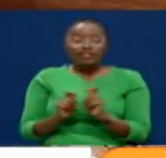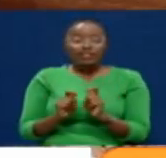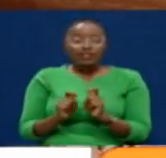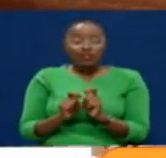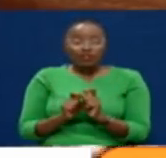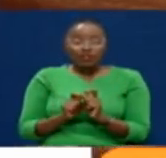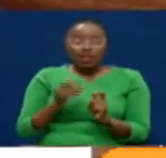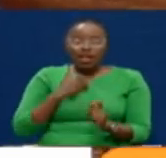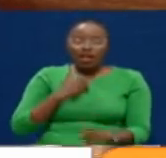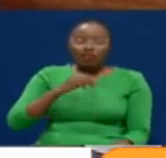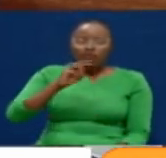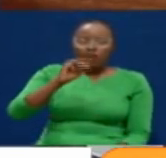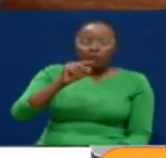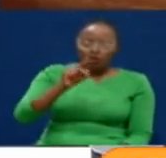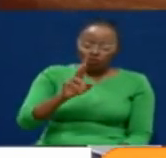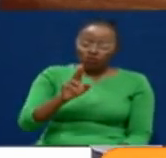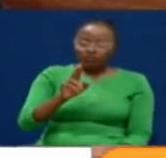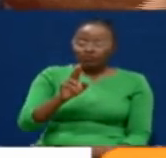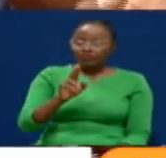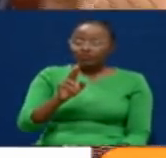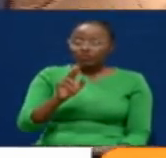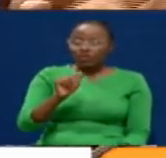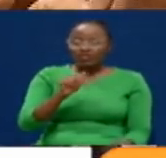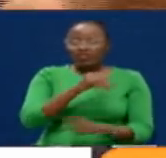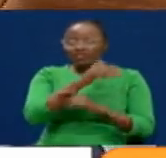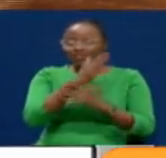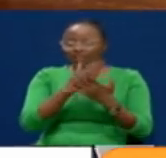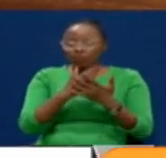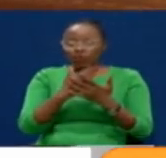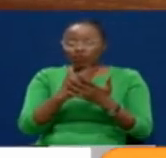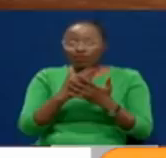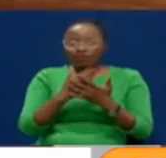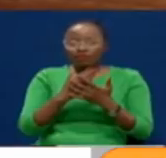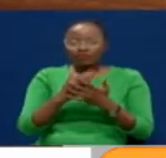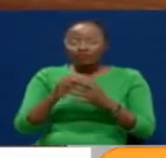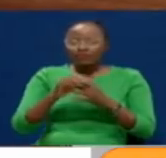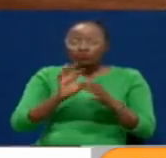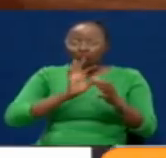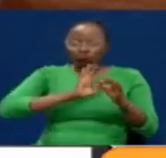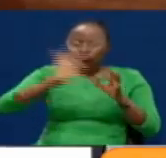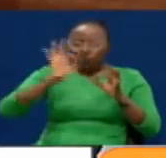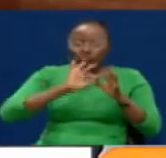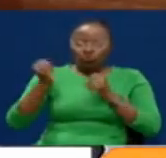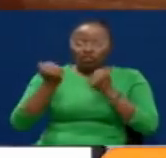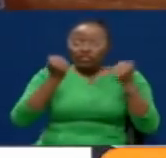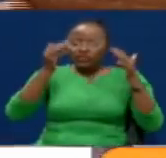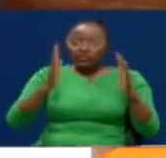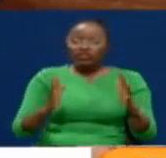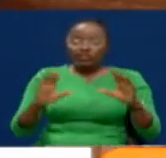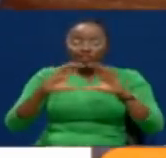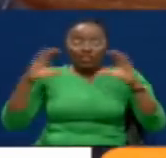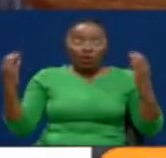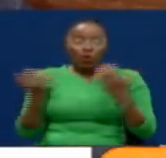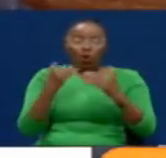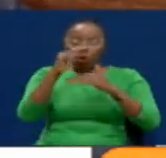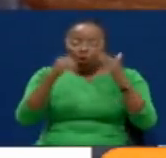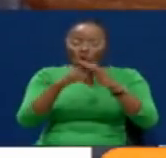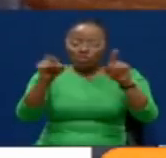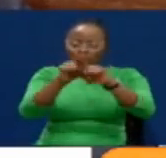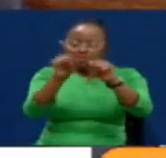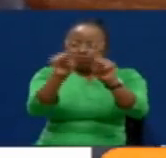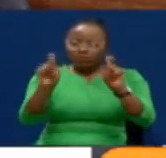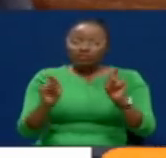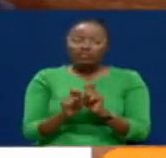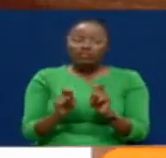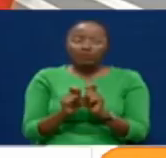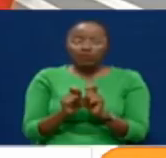Maku Allen, Possum Bowen, some of the first dressed drivers in the whole world. And we were all in the same team